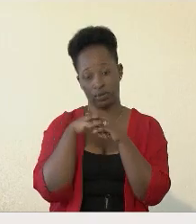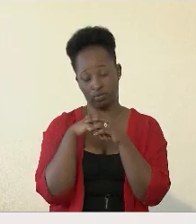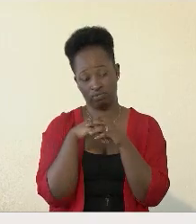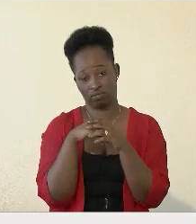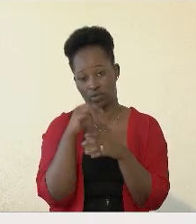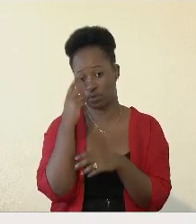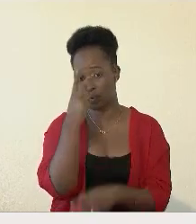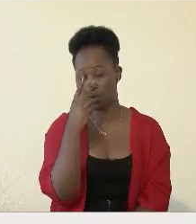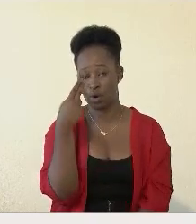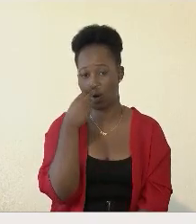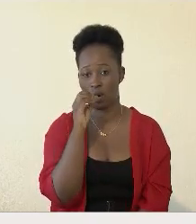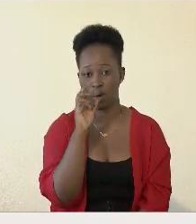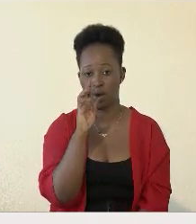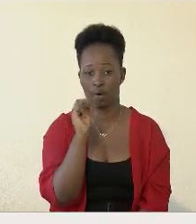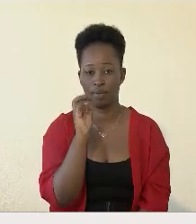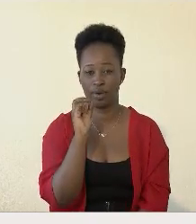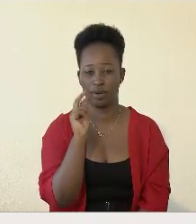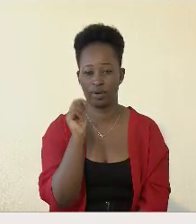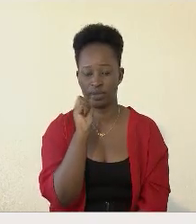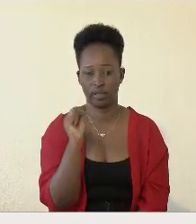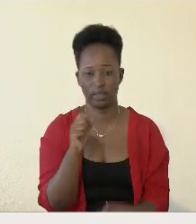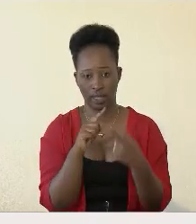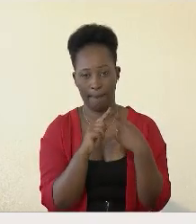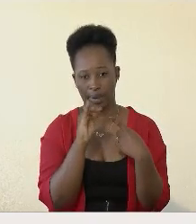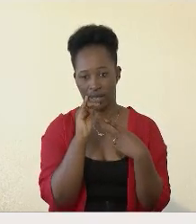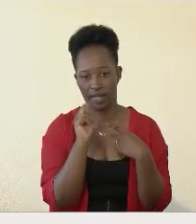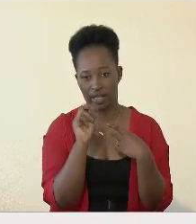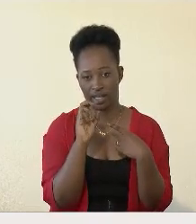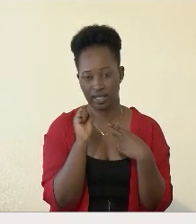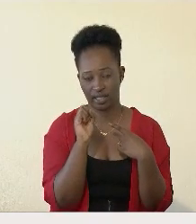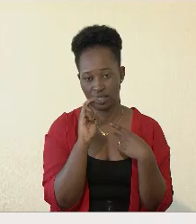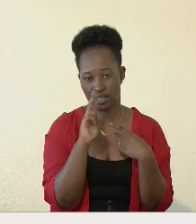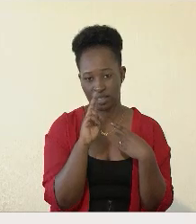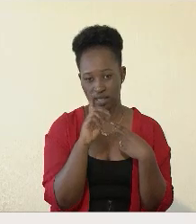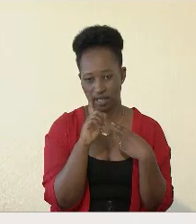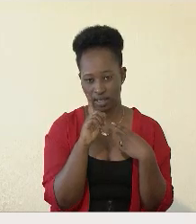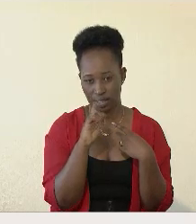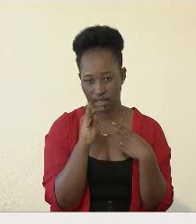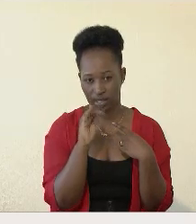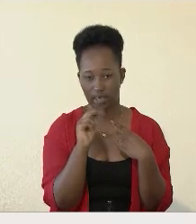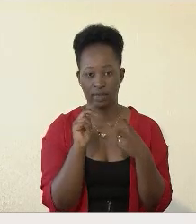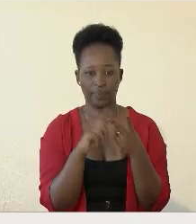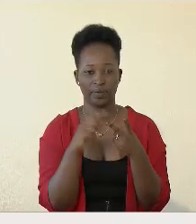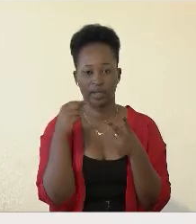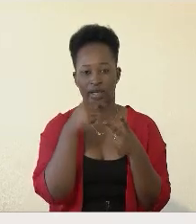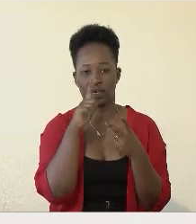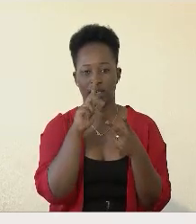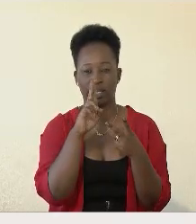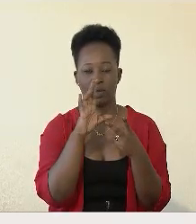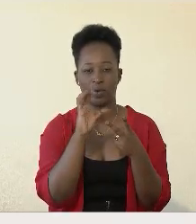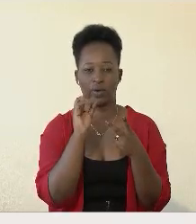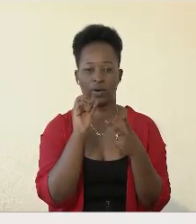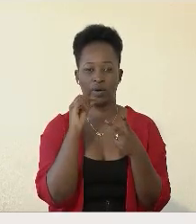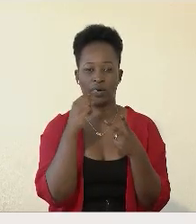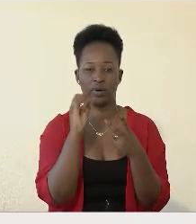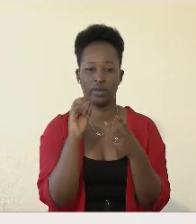and the glycagon, respectively, their role is to regulate the blood glucose level, and